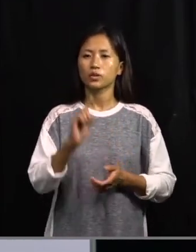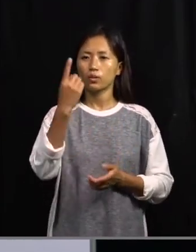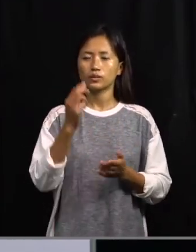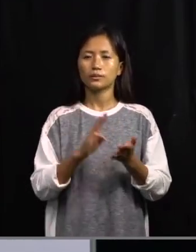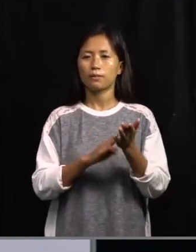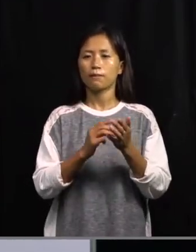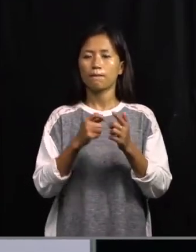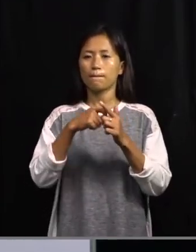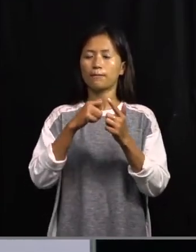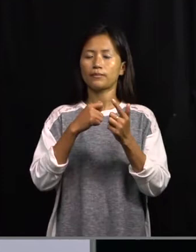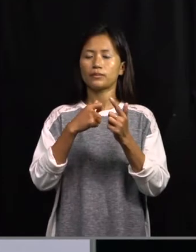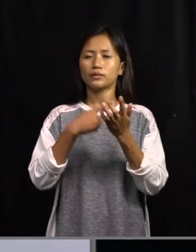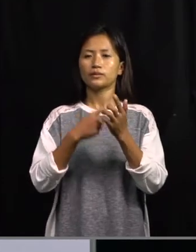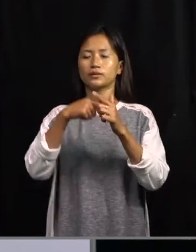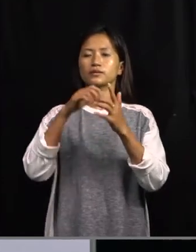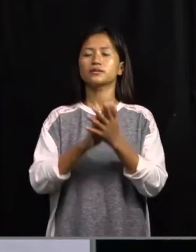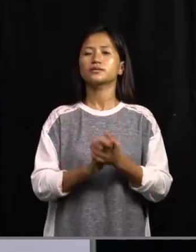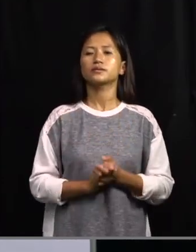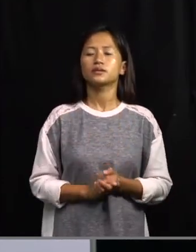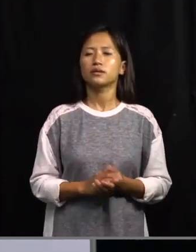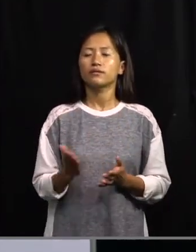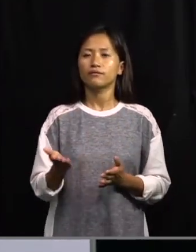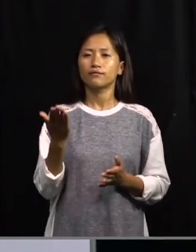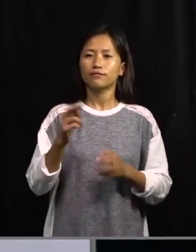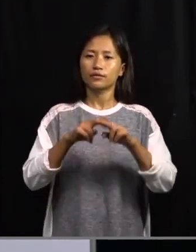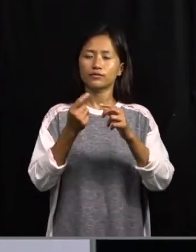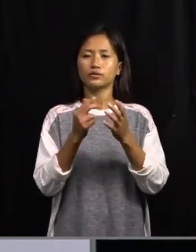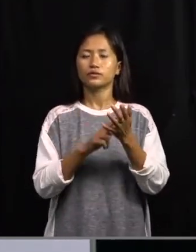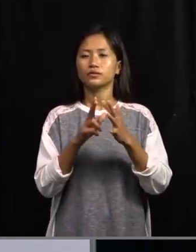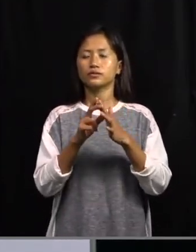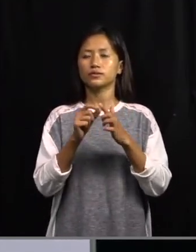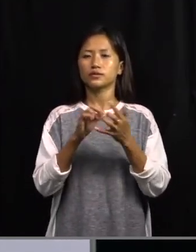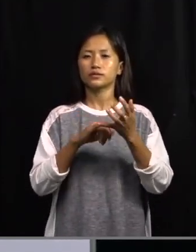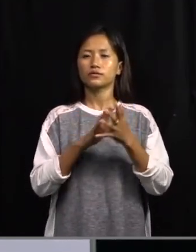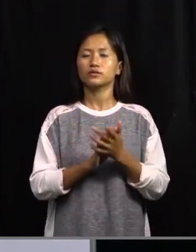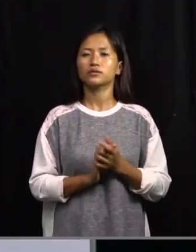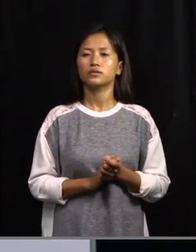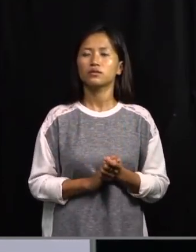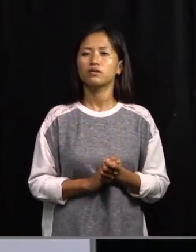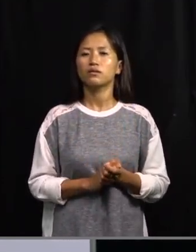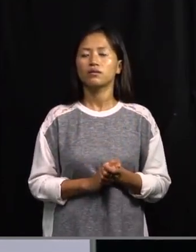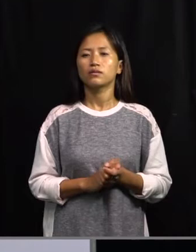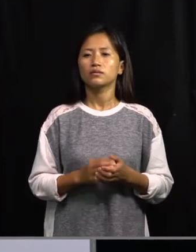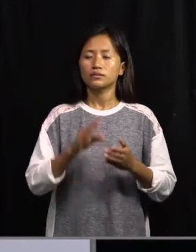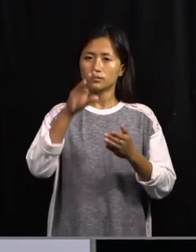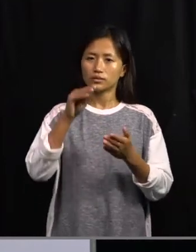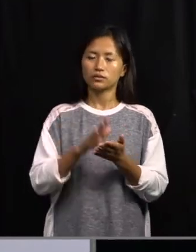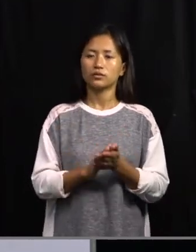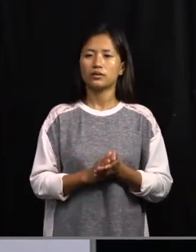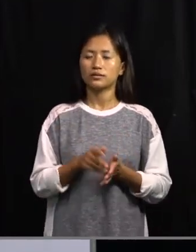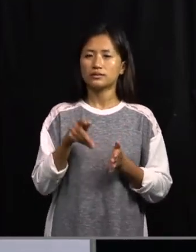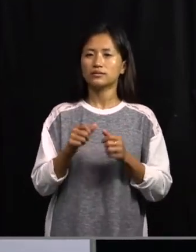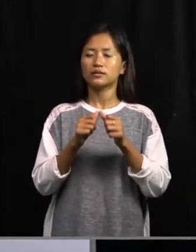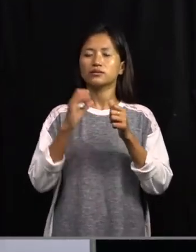the government raises funds by either creating liabilities or reducing its